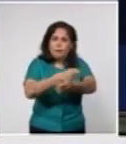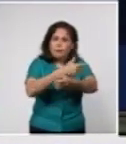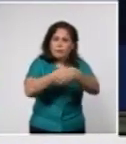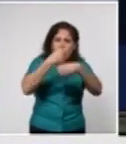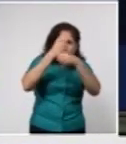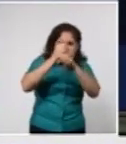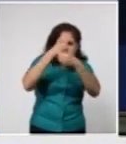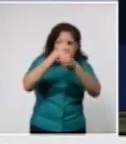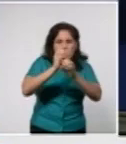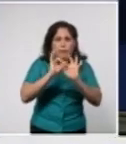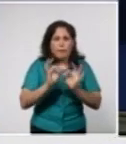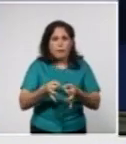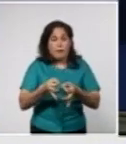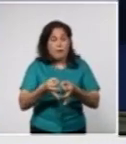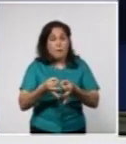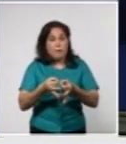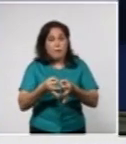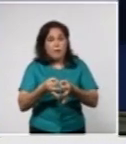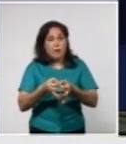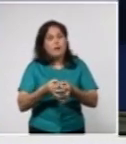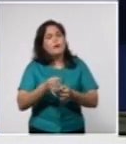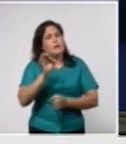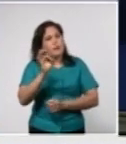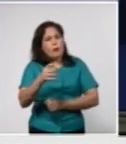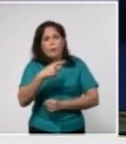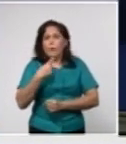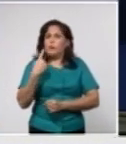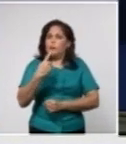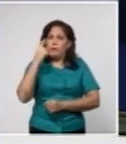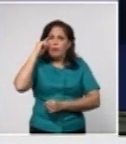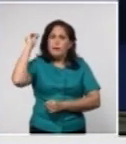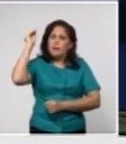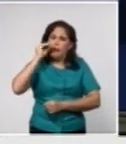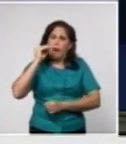1.6% of all the analyzed samples.